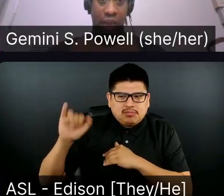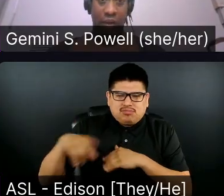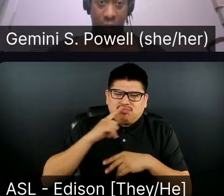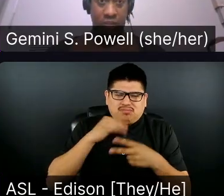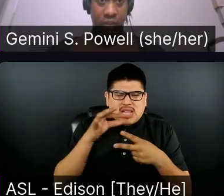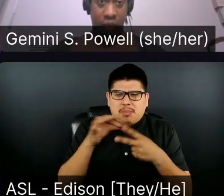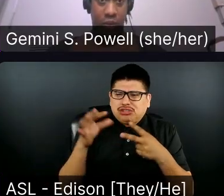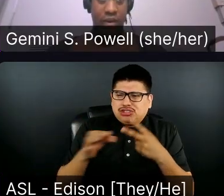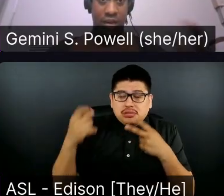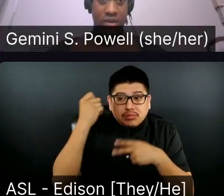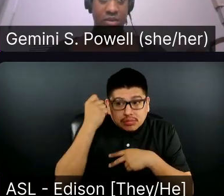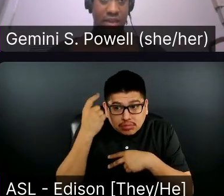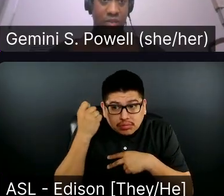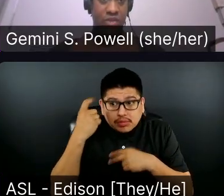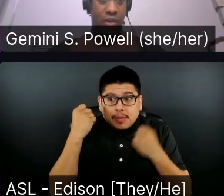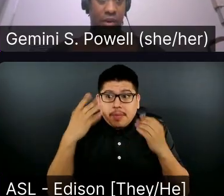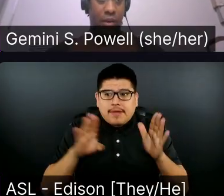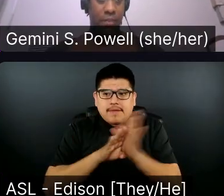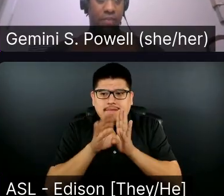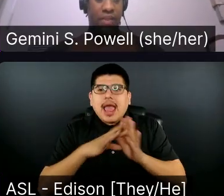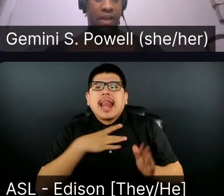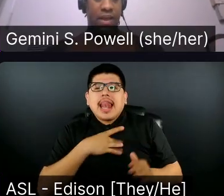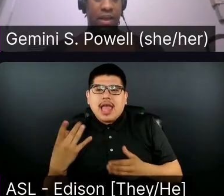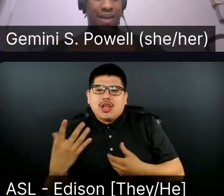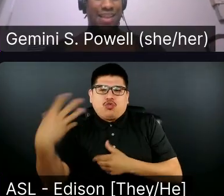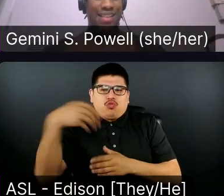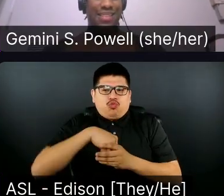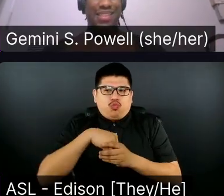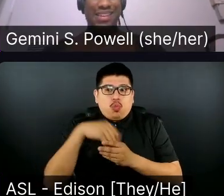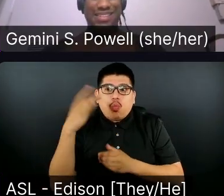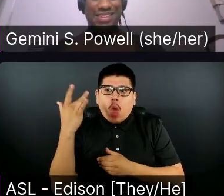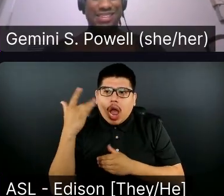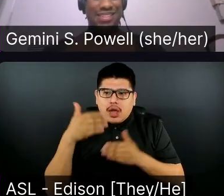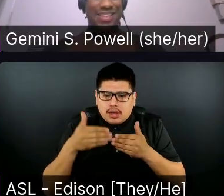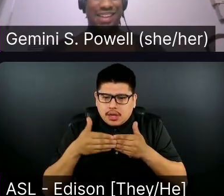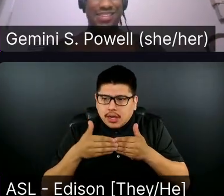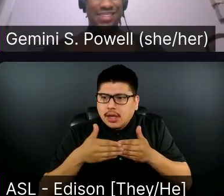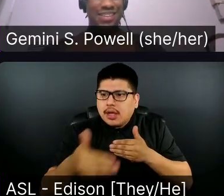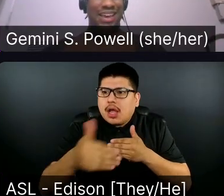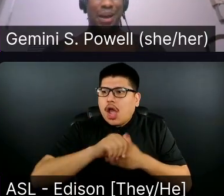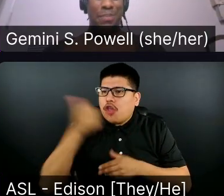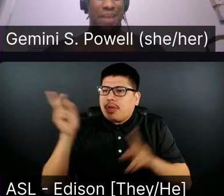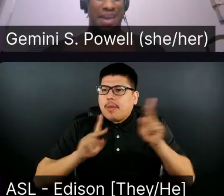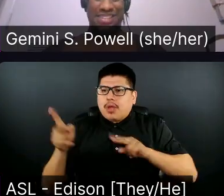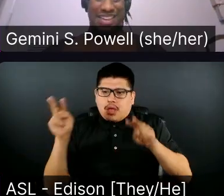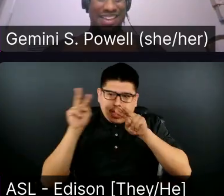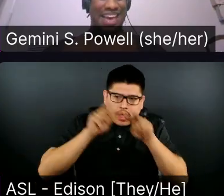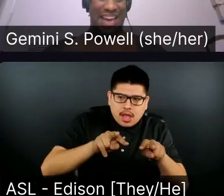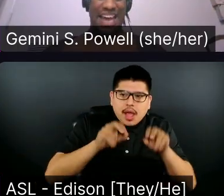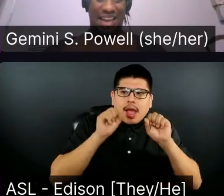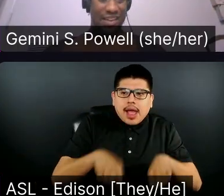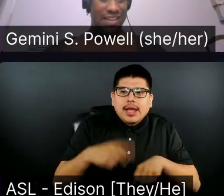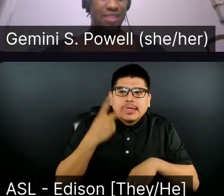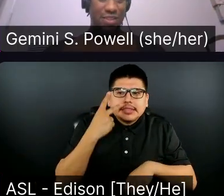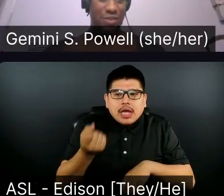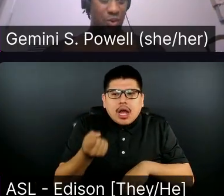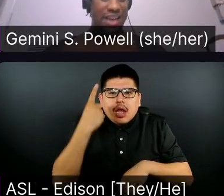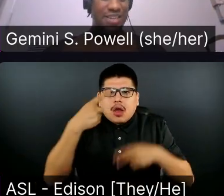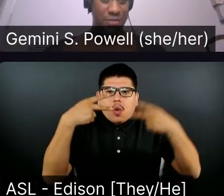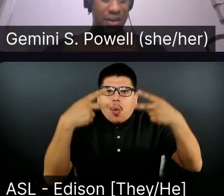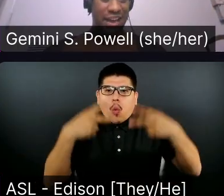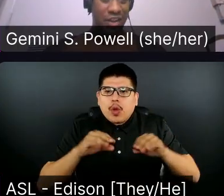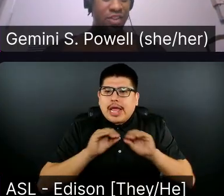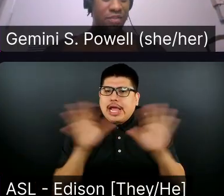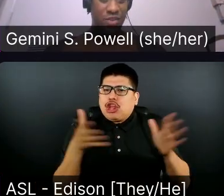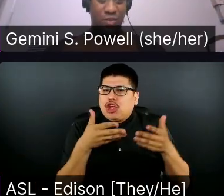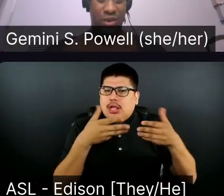developers can read the code and understand what's going on. This is essentially a basic head. This will